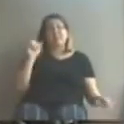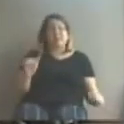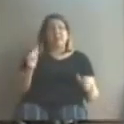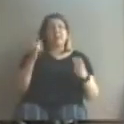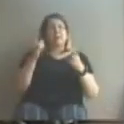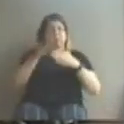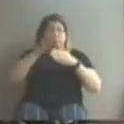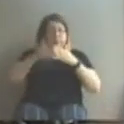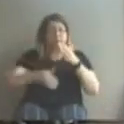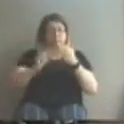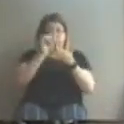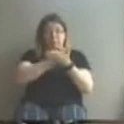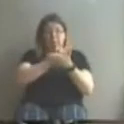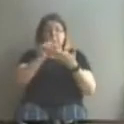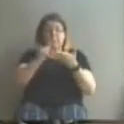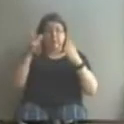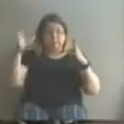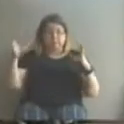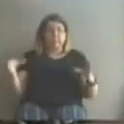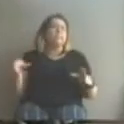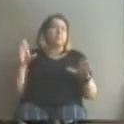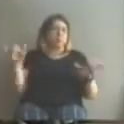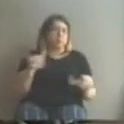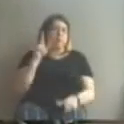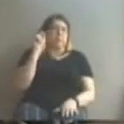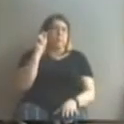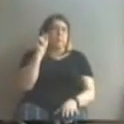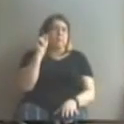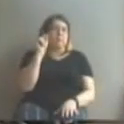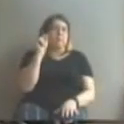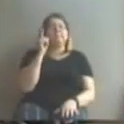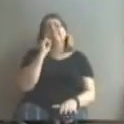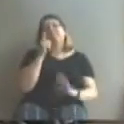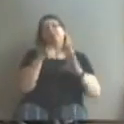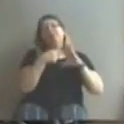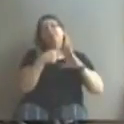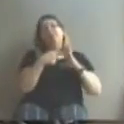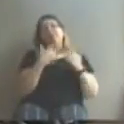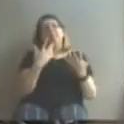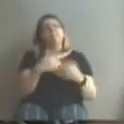week, they do it. So for example,